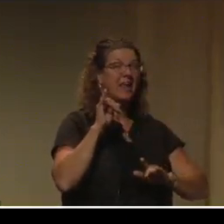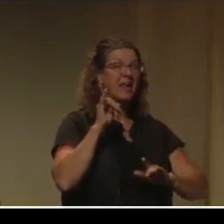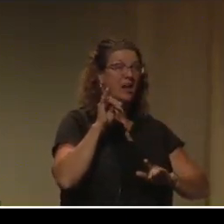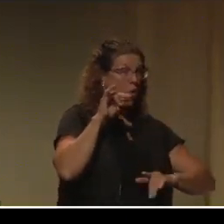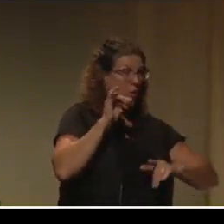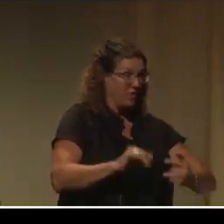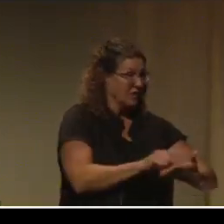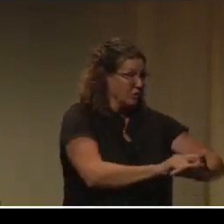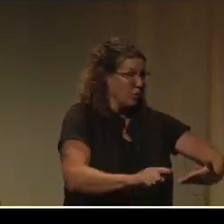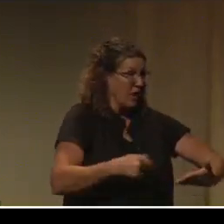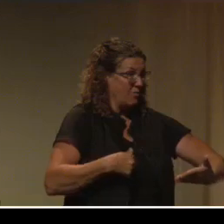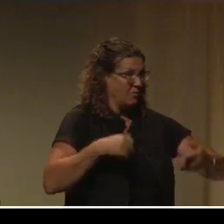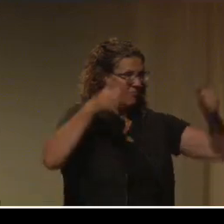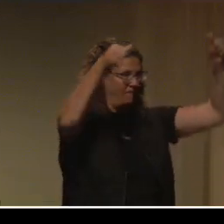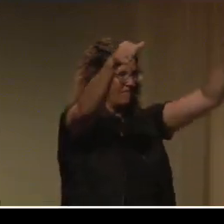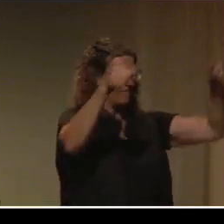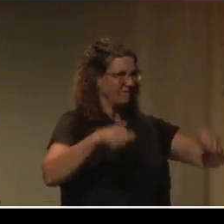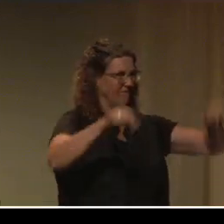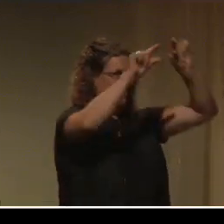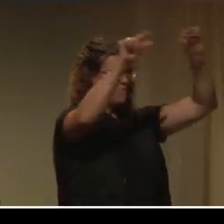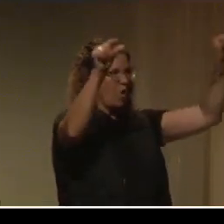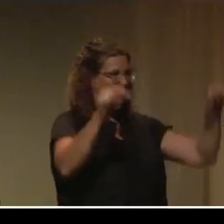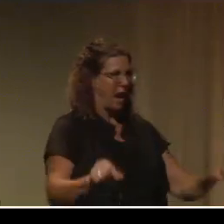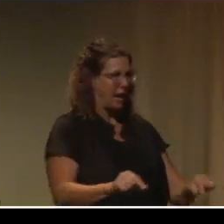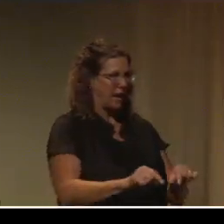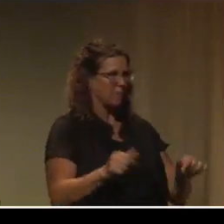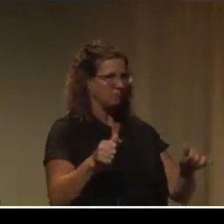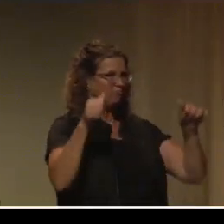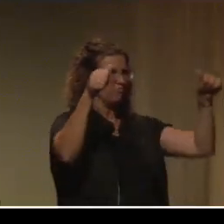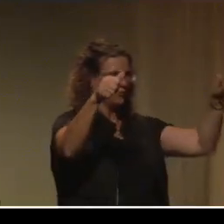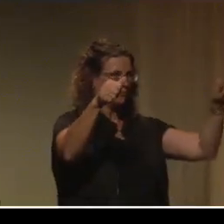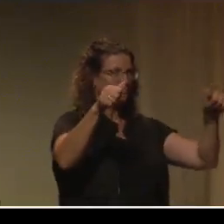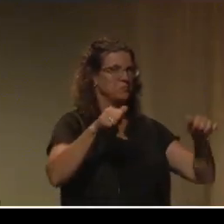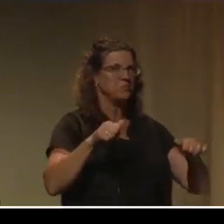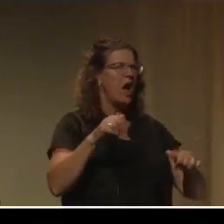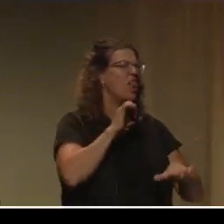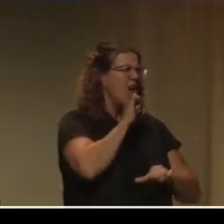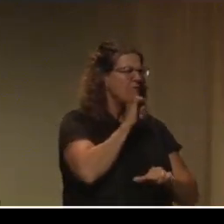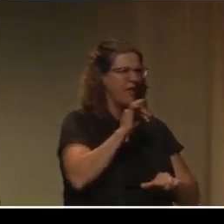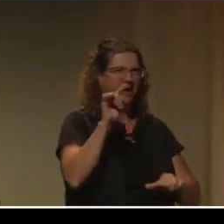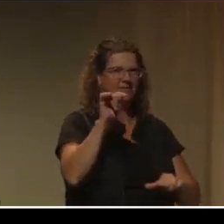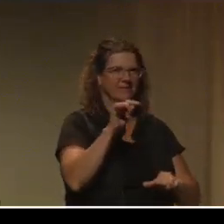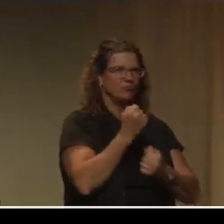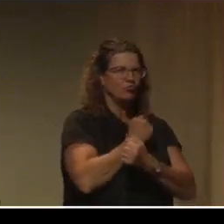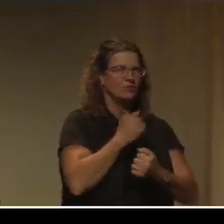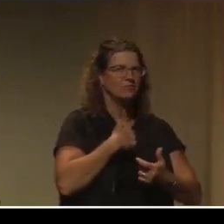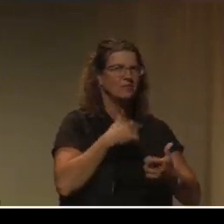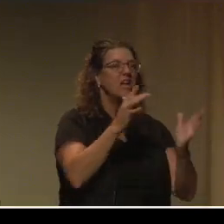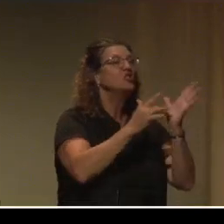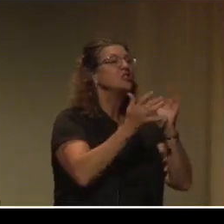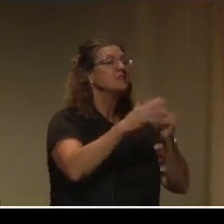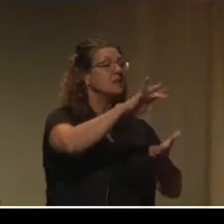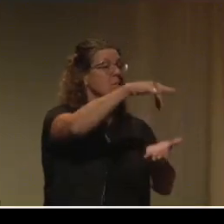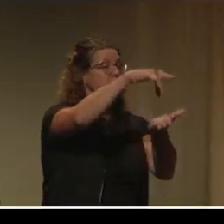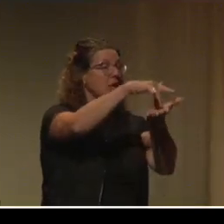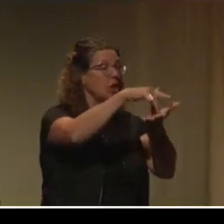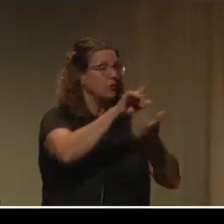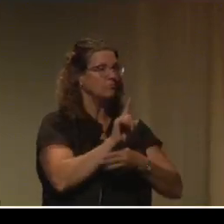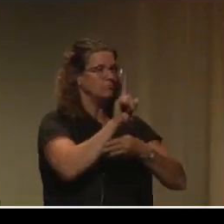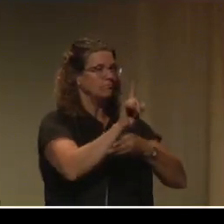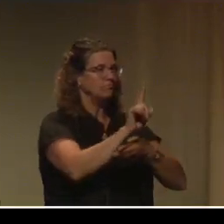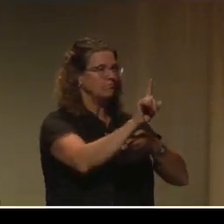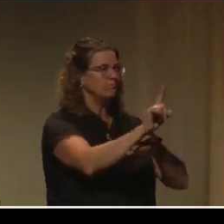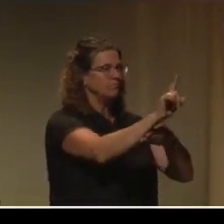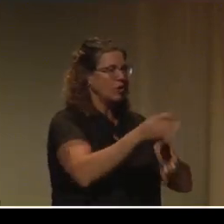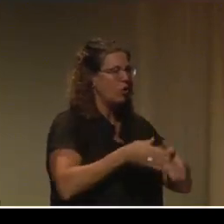this week. Because I love this picture, and that's the picture, somebody's conception of Jesus walking down the road to